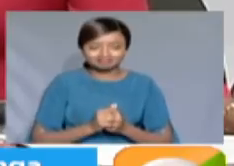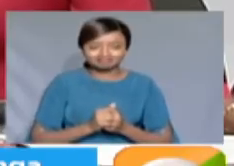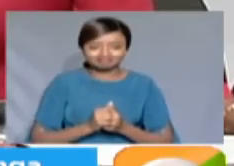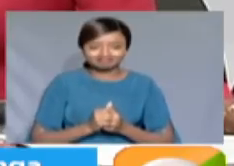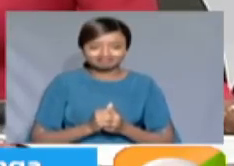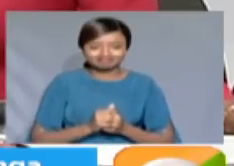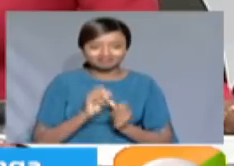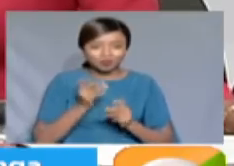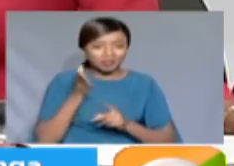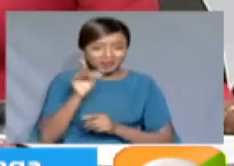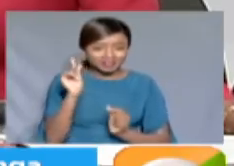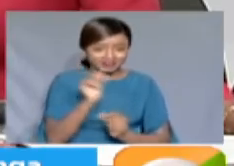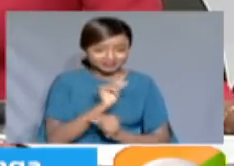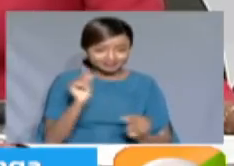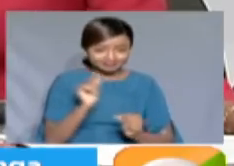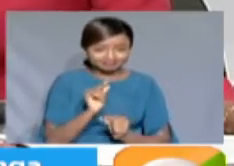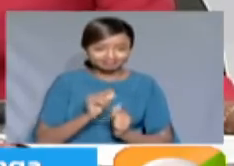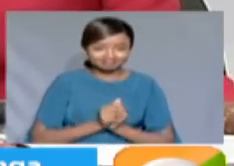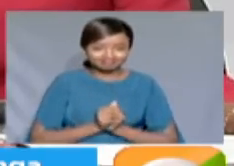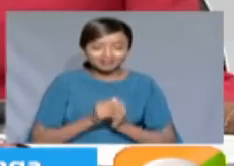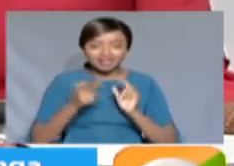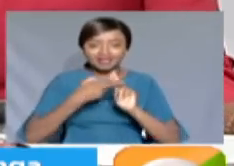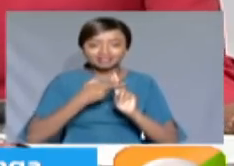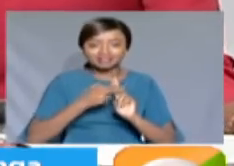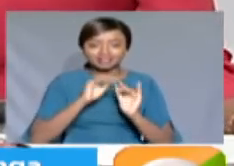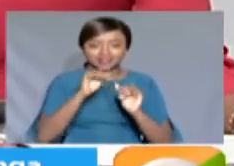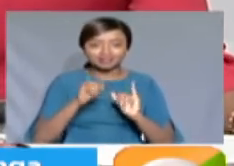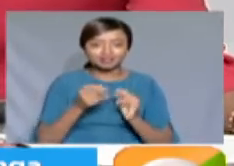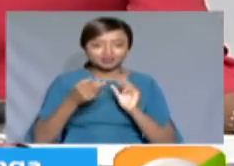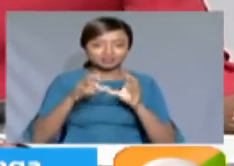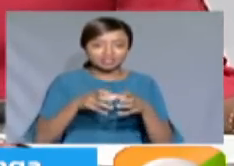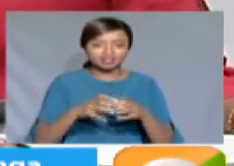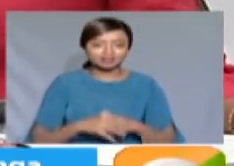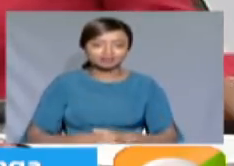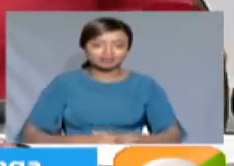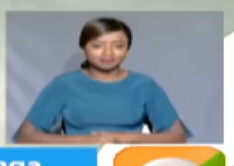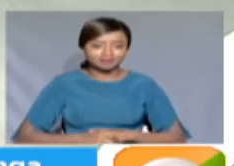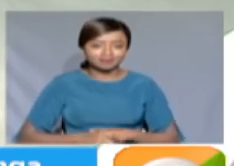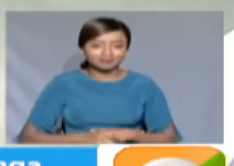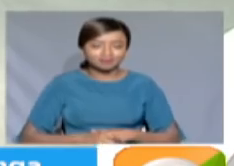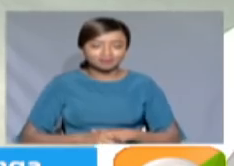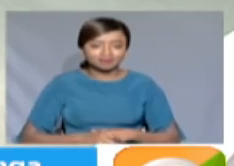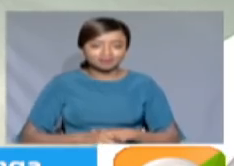right? Absolutely. Yeah, okay. So we'll be right back. You're watching News Gang. The hashtag is News Gang. Keep talking to us.